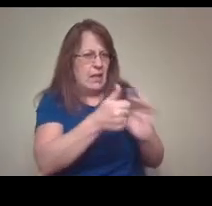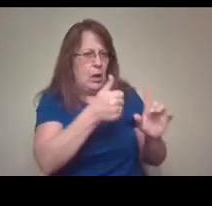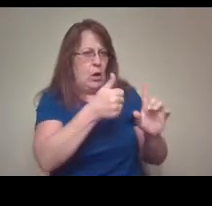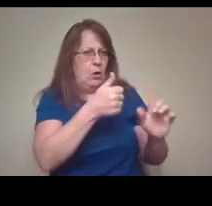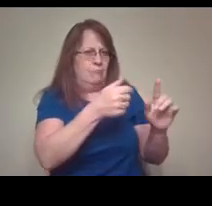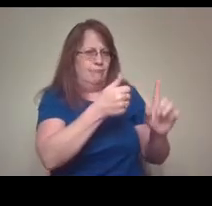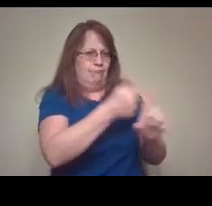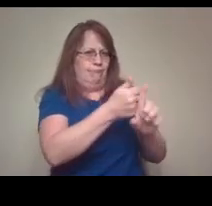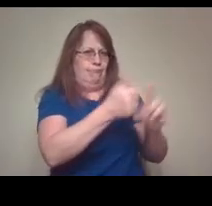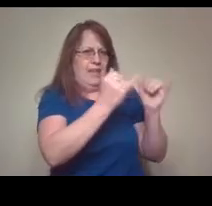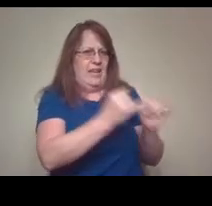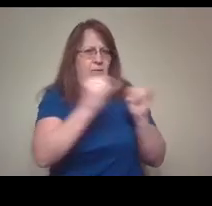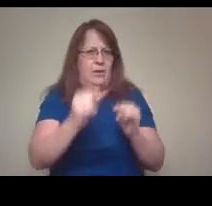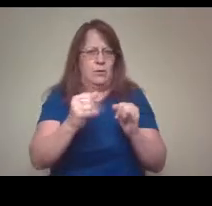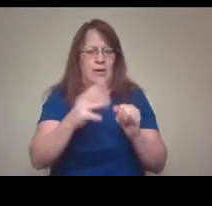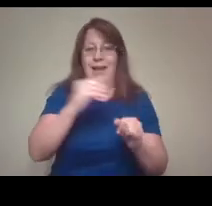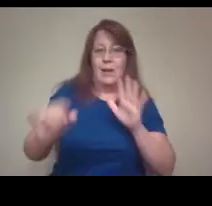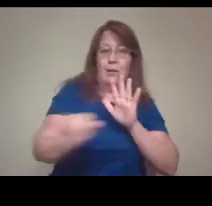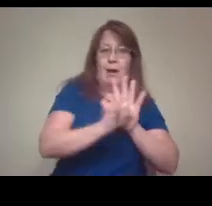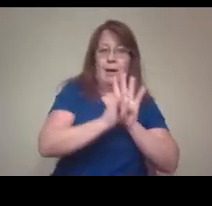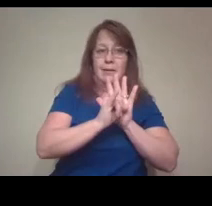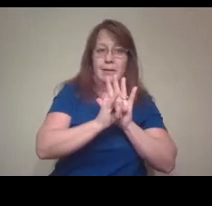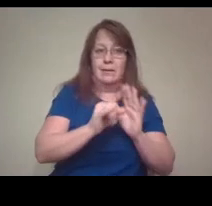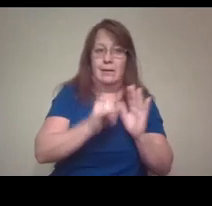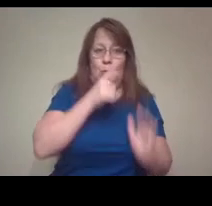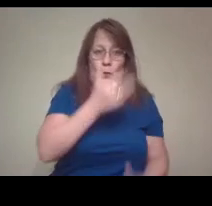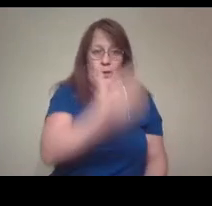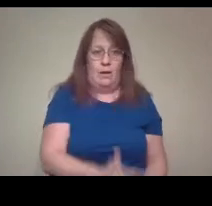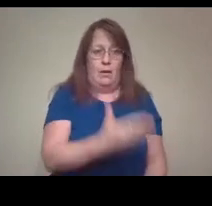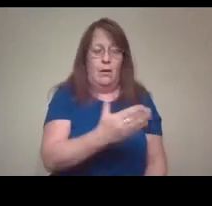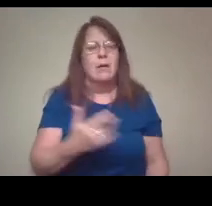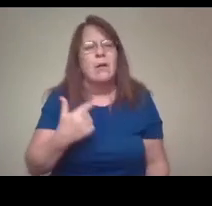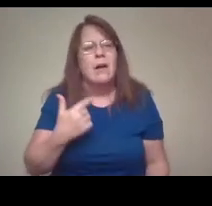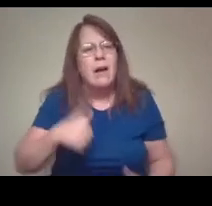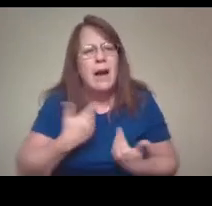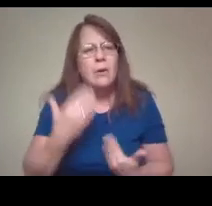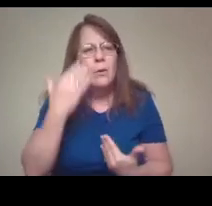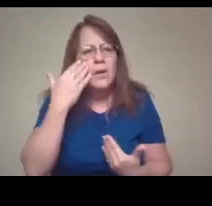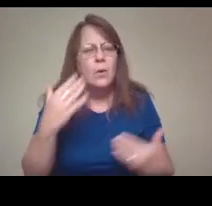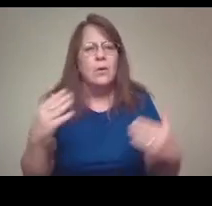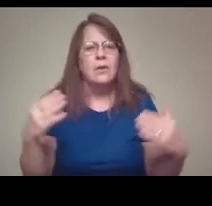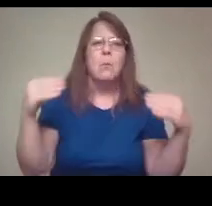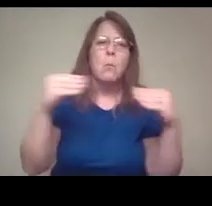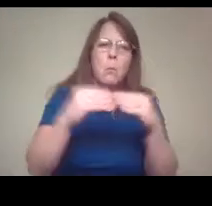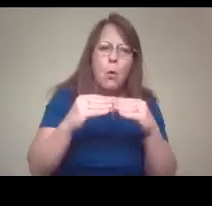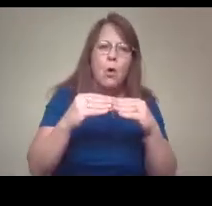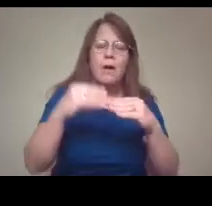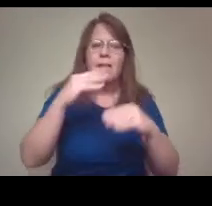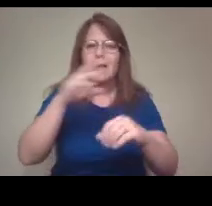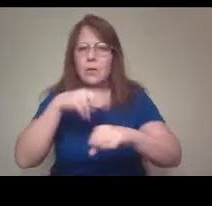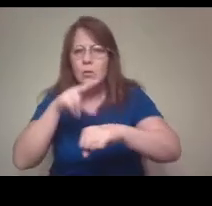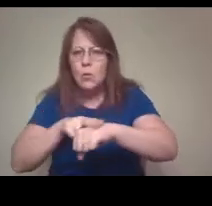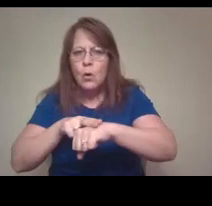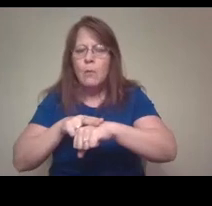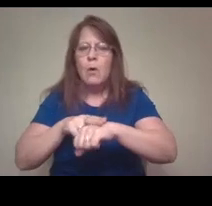individualism and their identity. So how do we know when it's more than what is normal or typical for youth